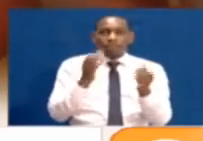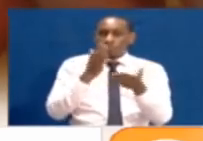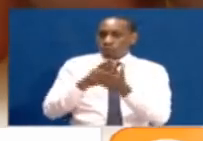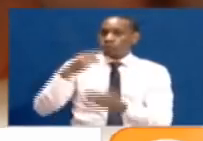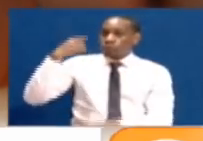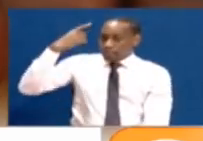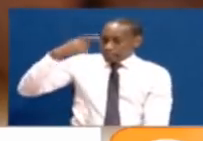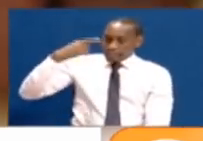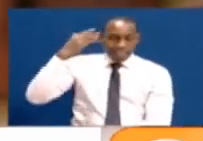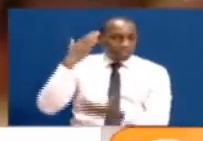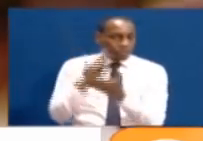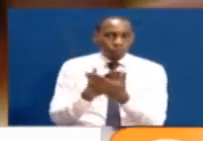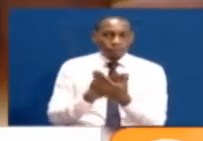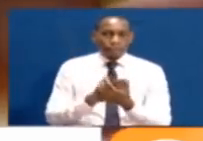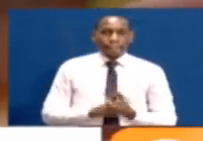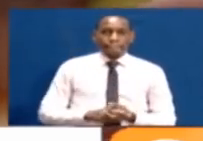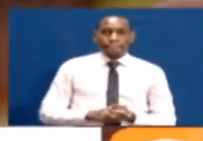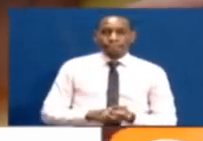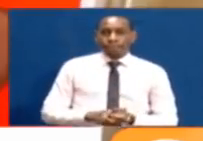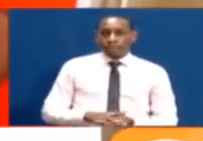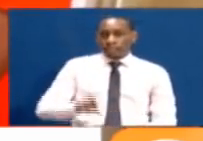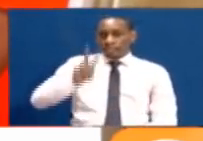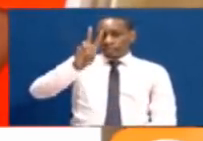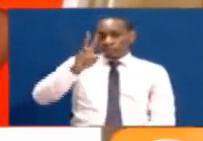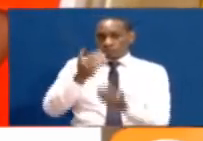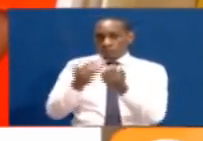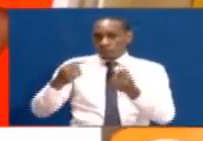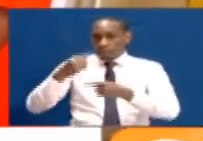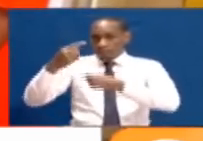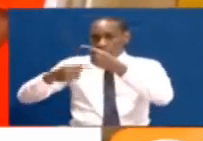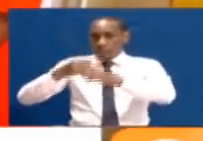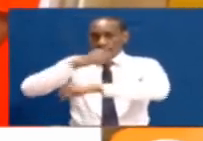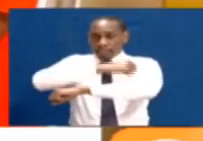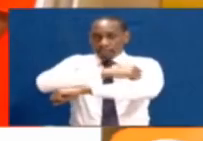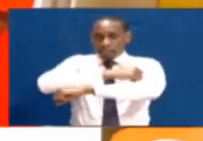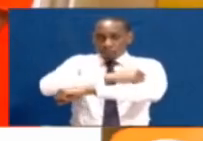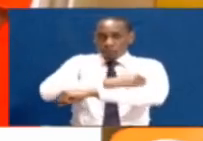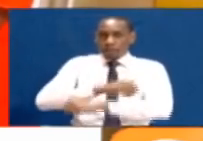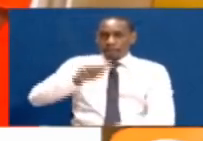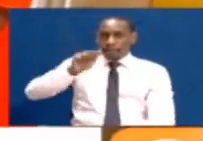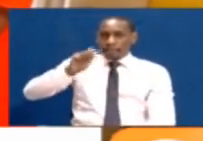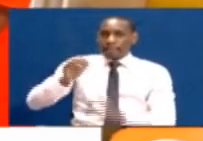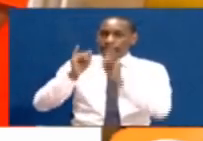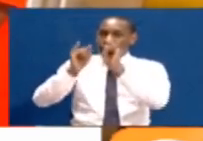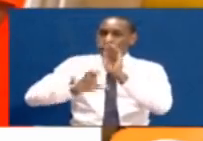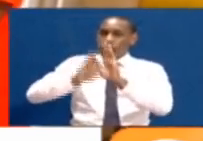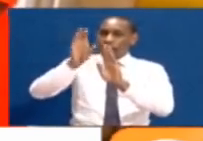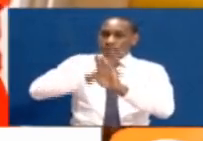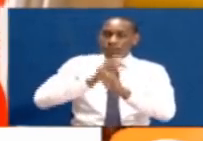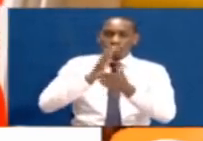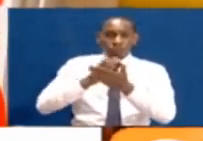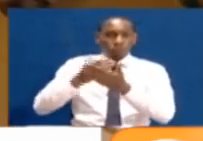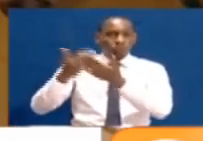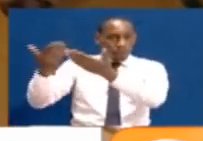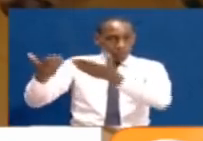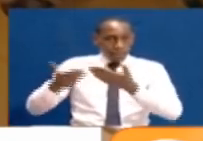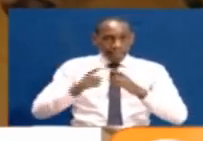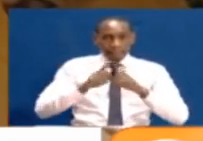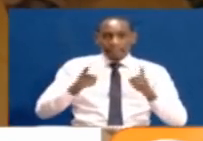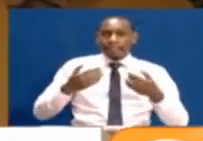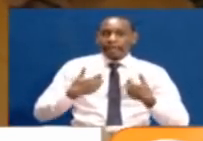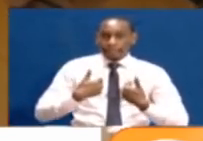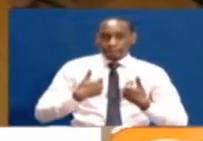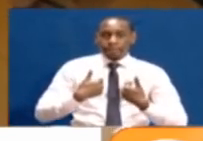it's just crazy. With two of her children in school, Hannah says the new curriculum, though welcomed, has come with